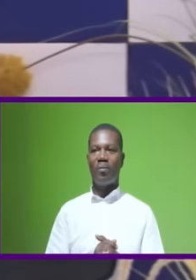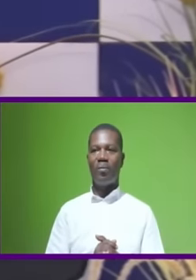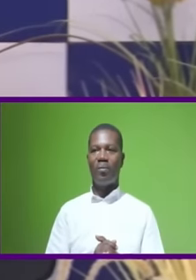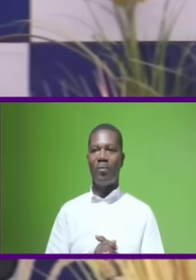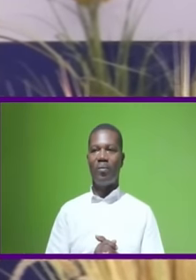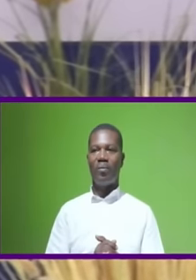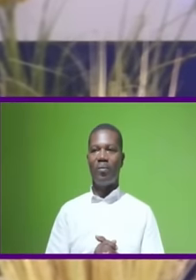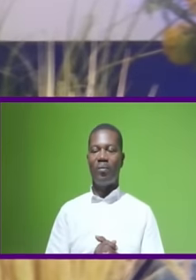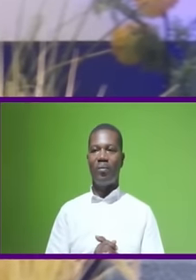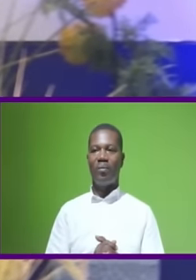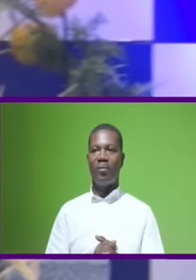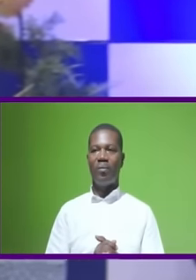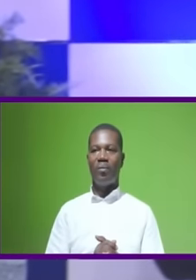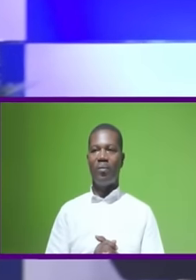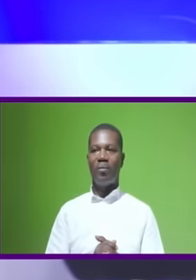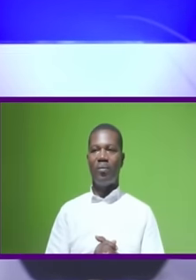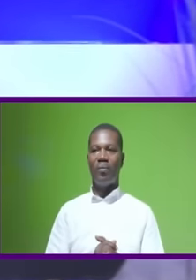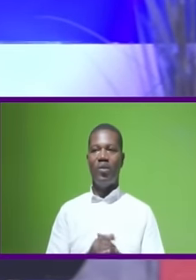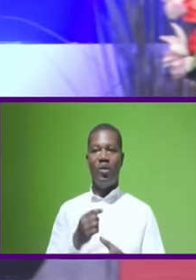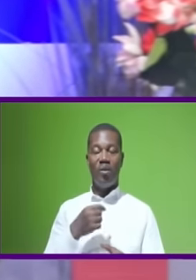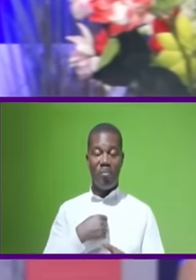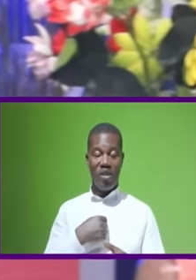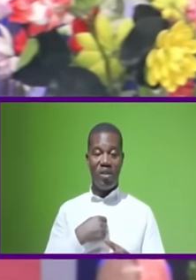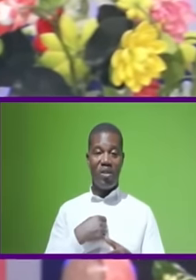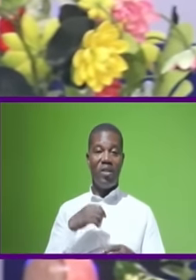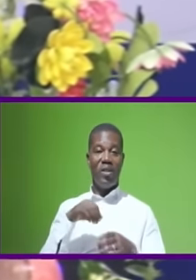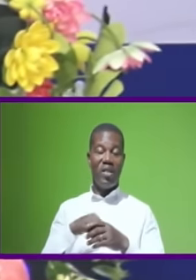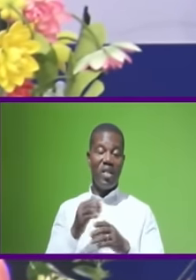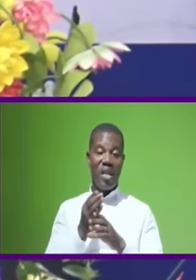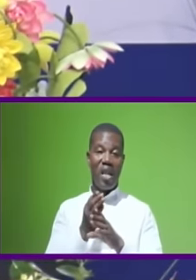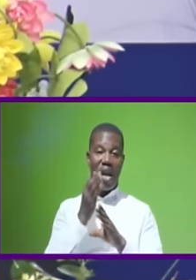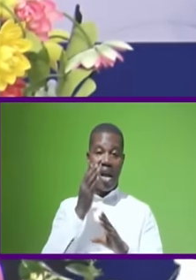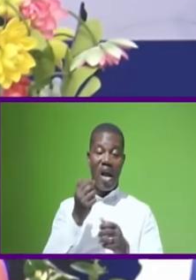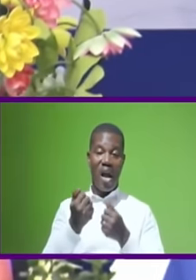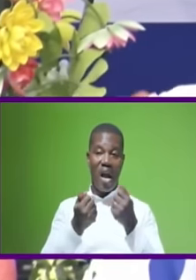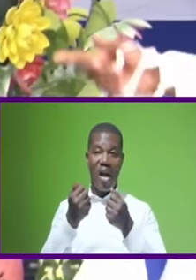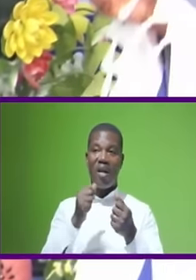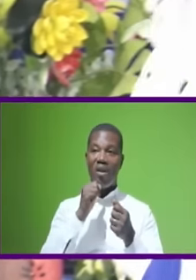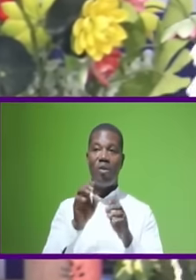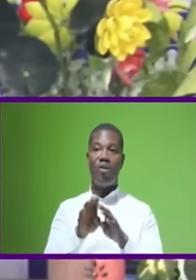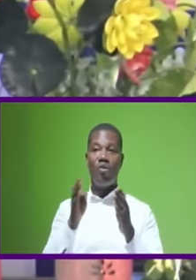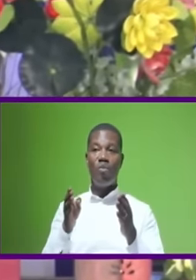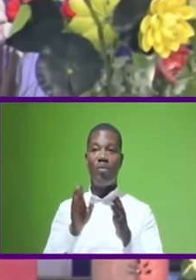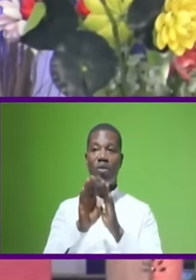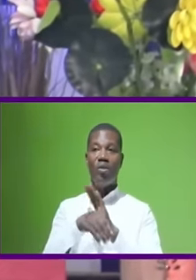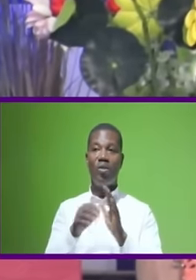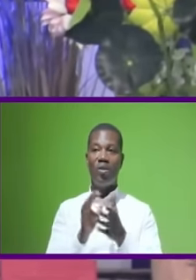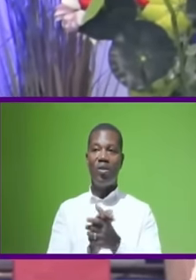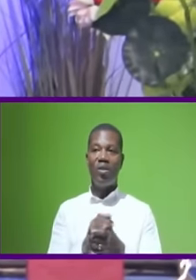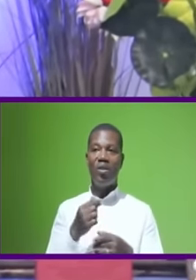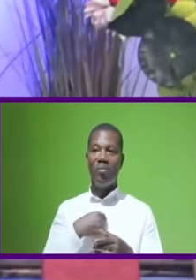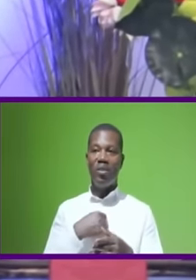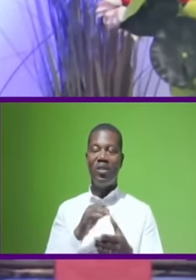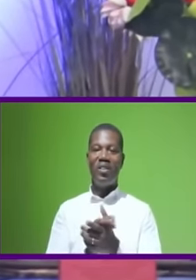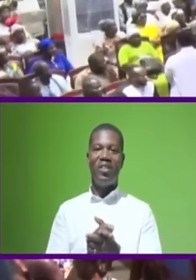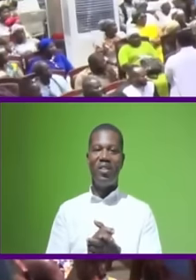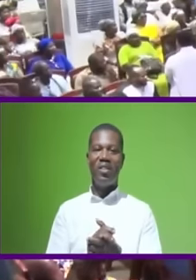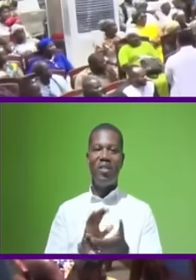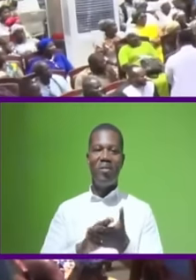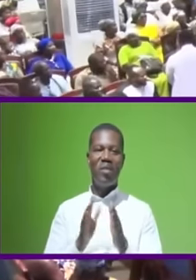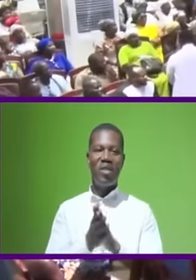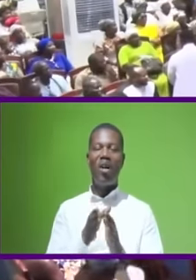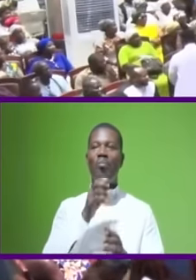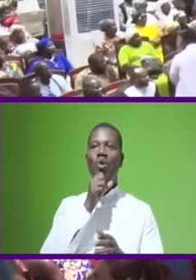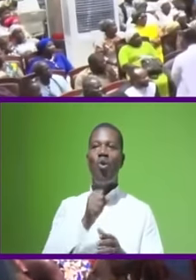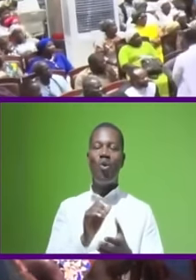Obia, me te convoy muna eko. Epnukura mimbie bi nema ya kokura se.